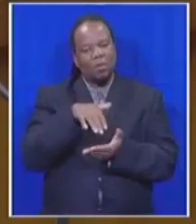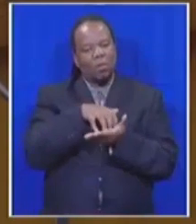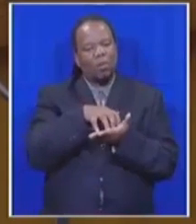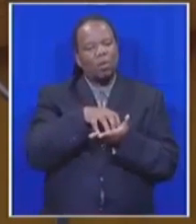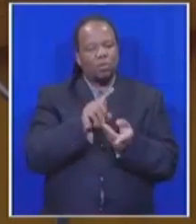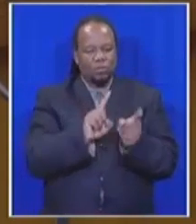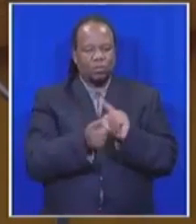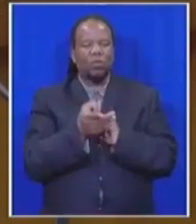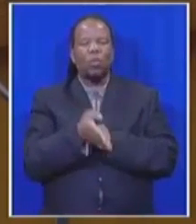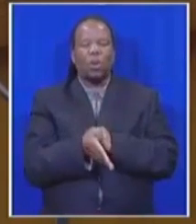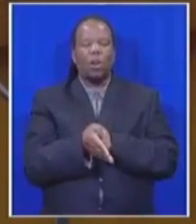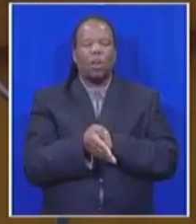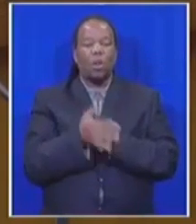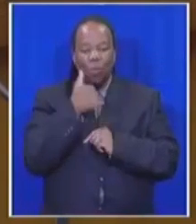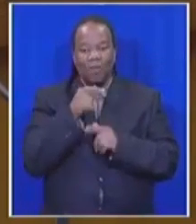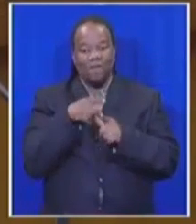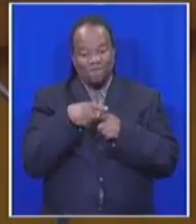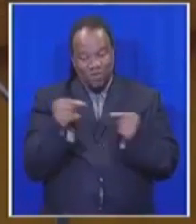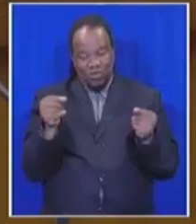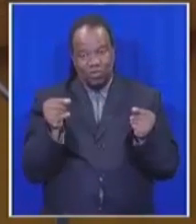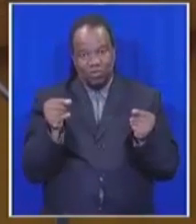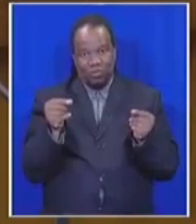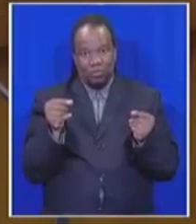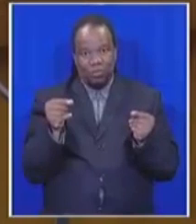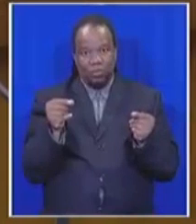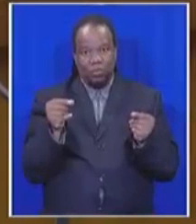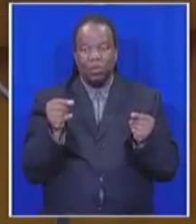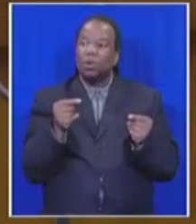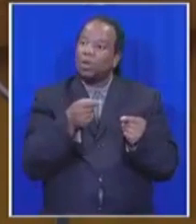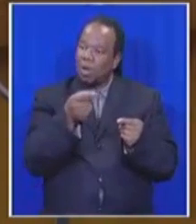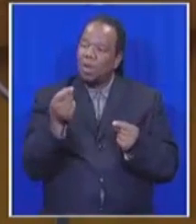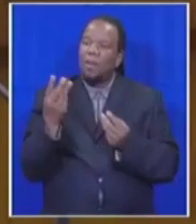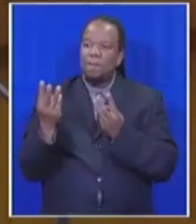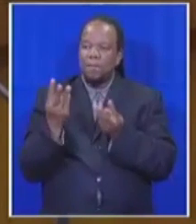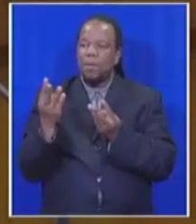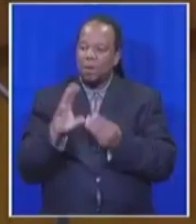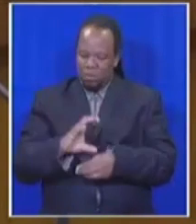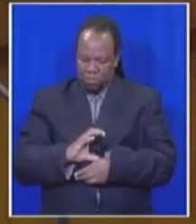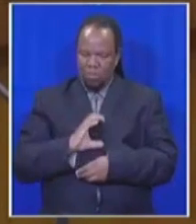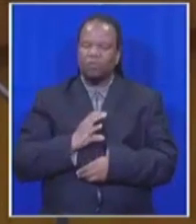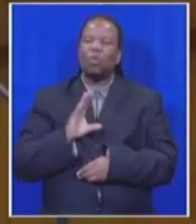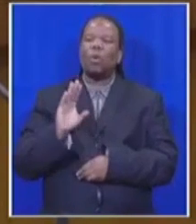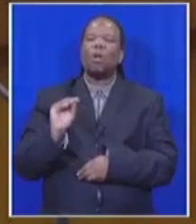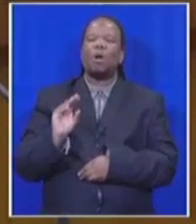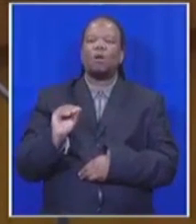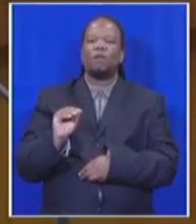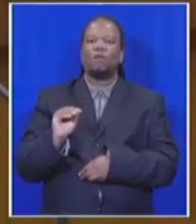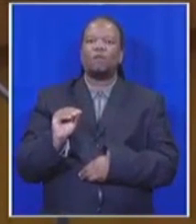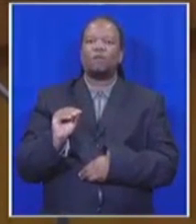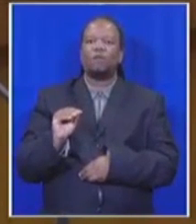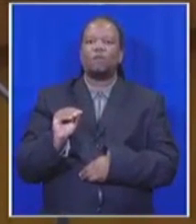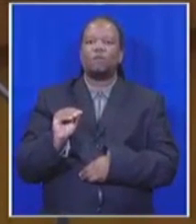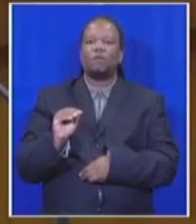when we have corrected our weaknesses, we will regain the confidence of our people in these metros and increase